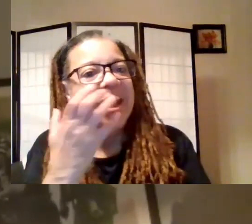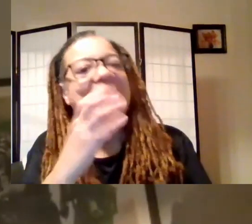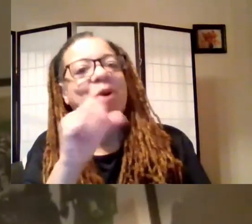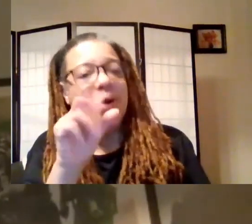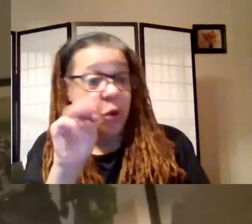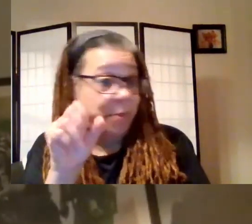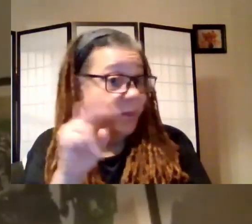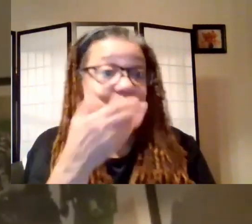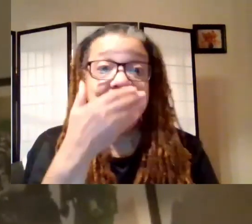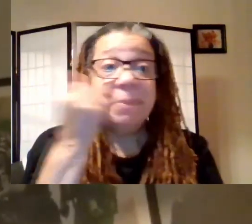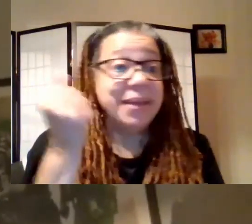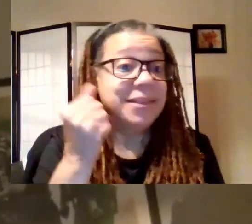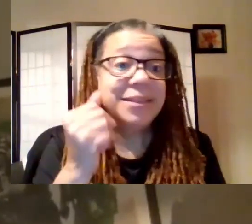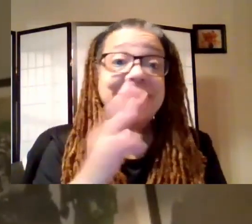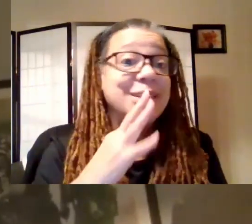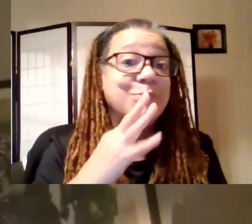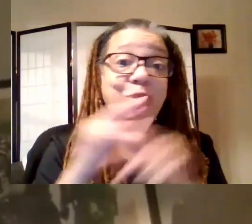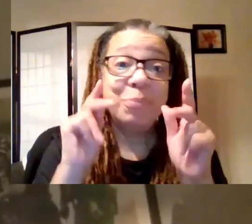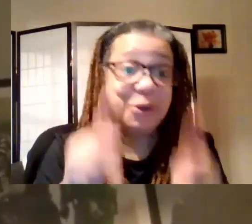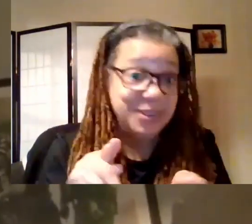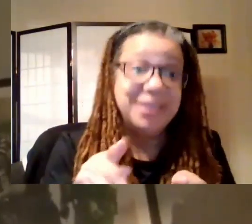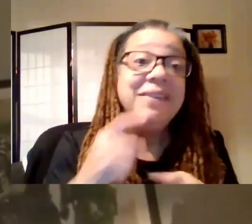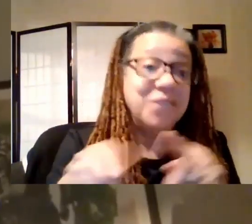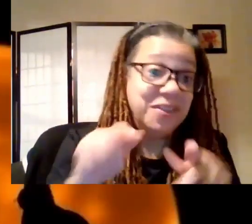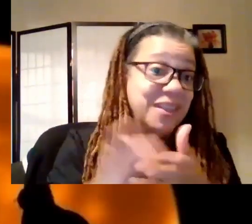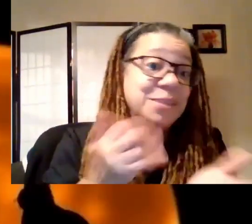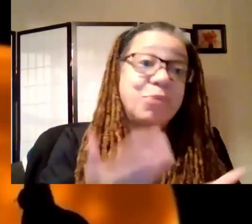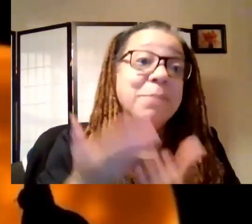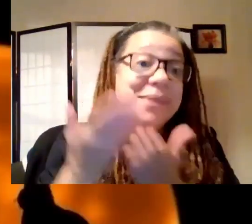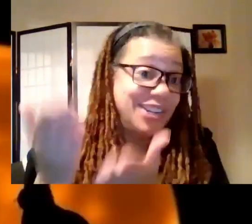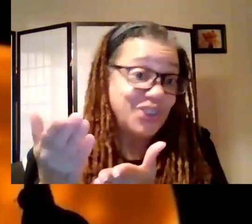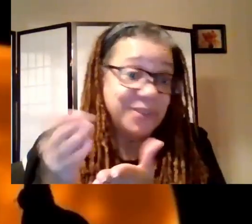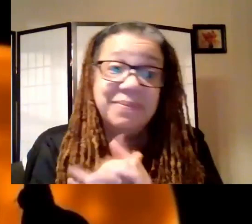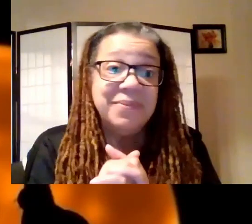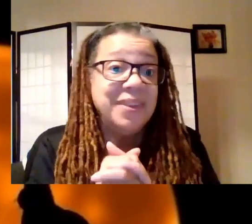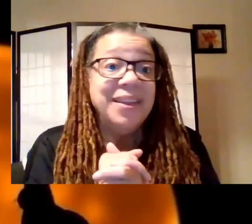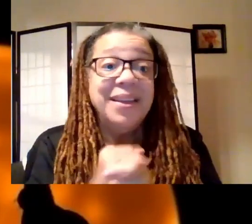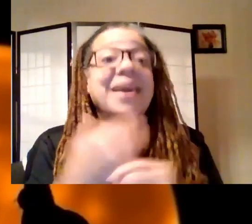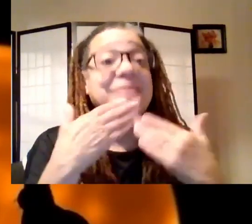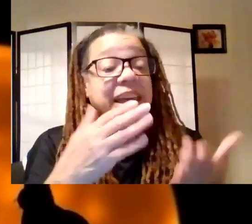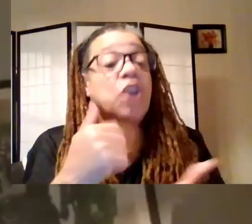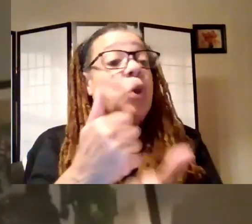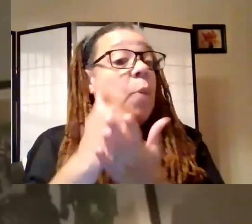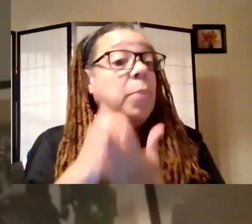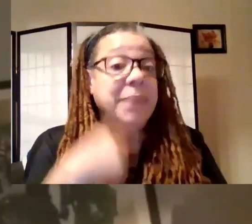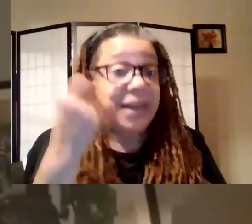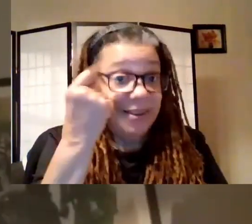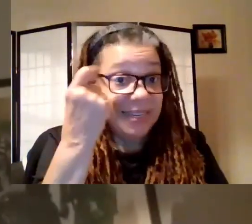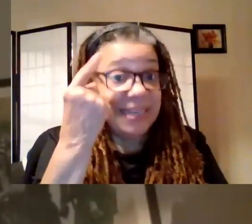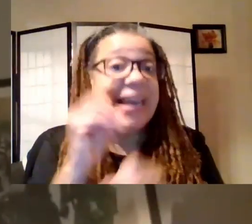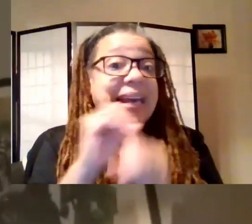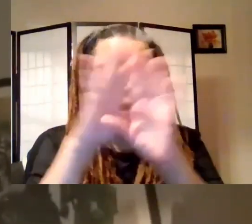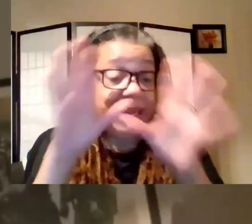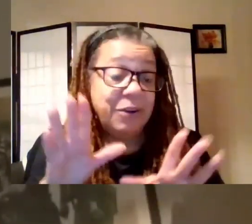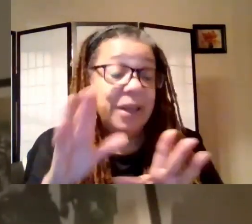initiative I've heard in a while. I think you're like, thank you. You're helping me to understand it very clearly. I'm sure the audience as